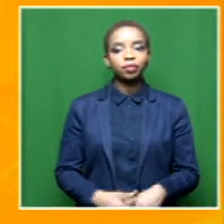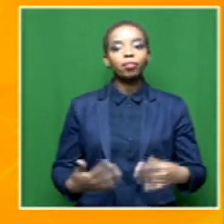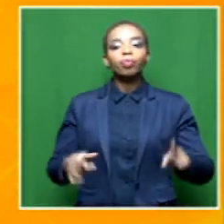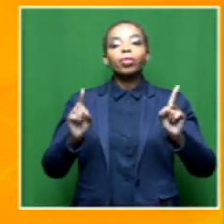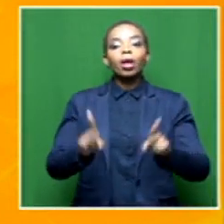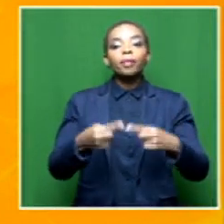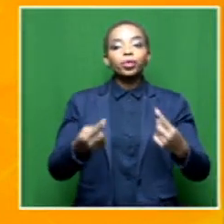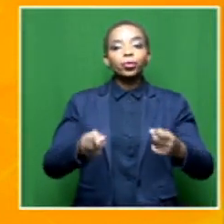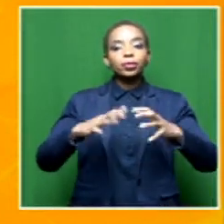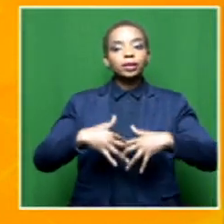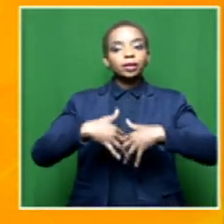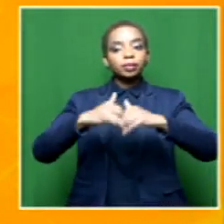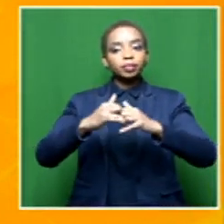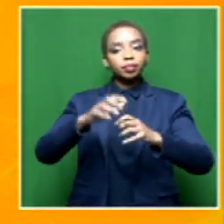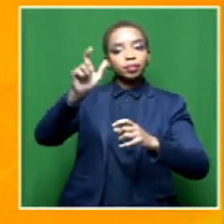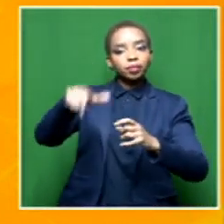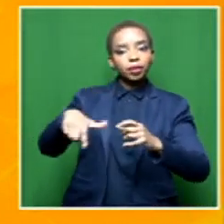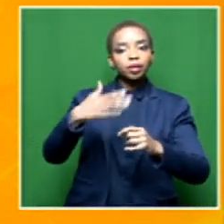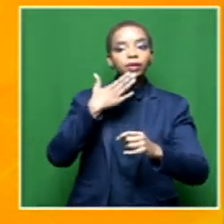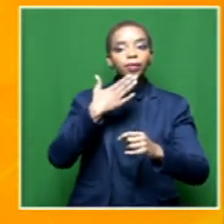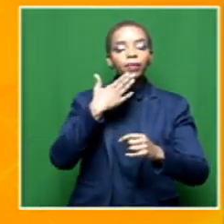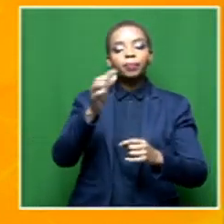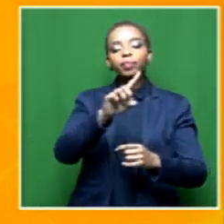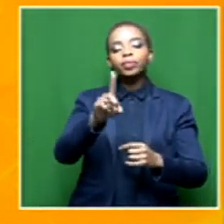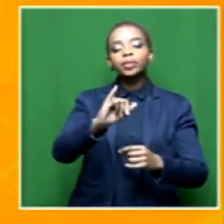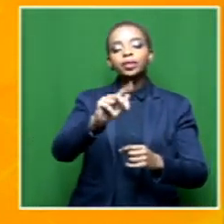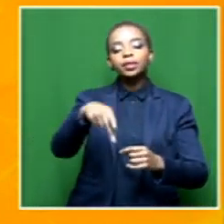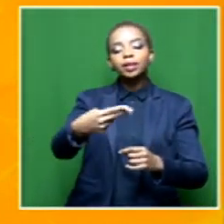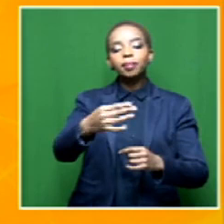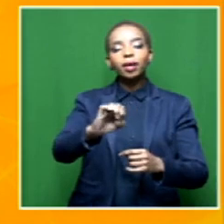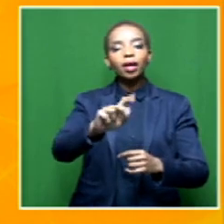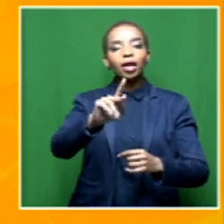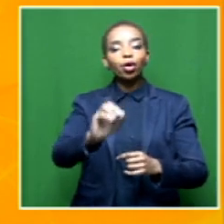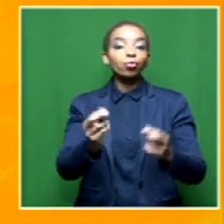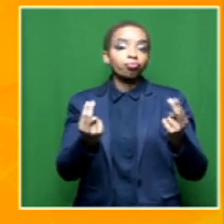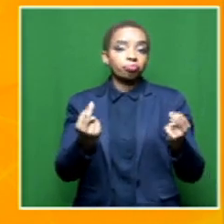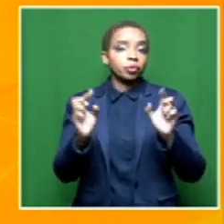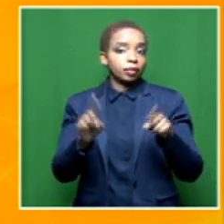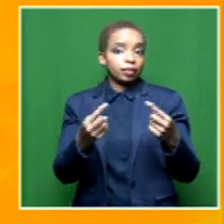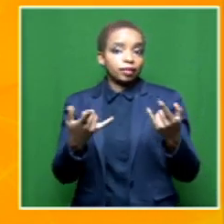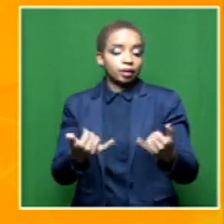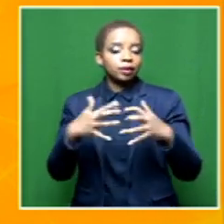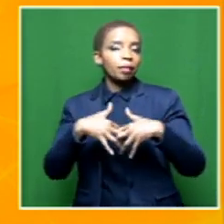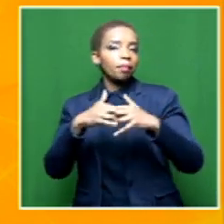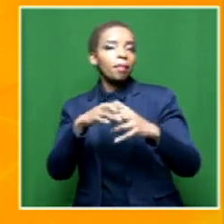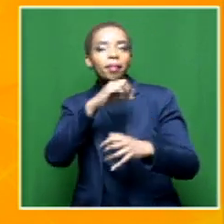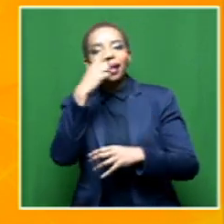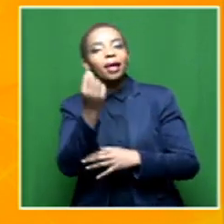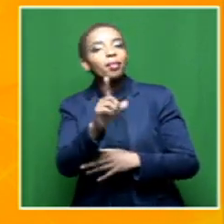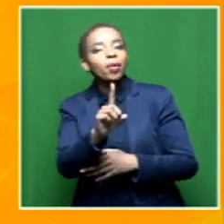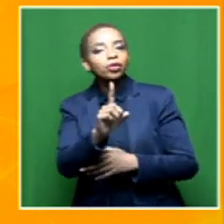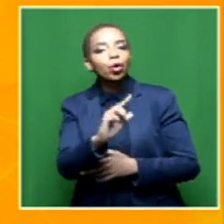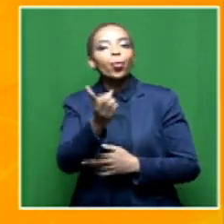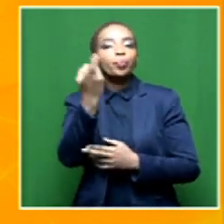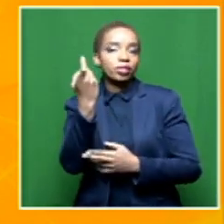Music producer Rivoningo ZiPheko Mthombeni has made a comeback with a new EP titled Ubizo The Calling. The musician